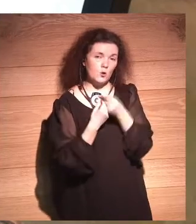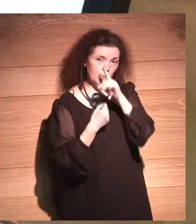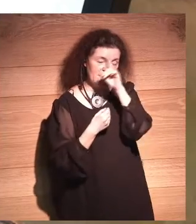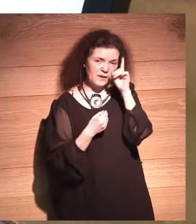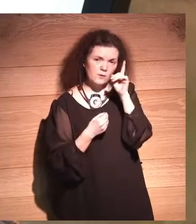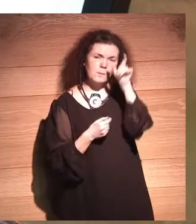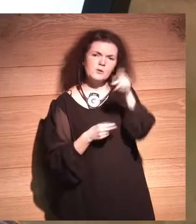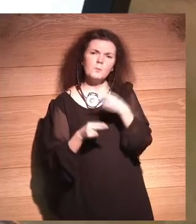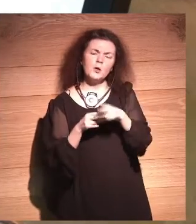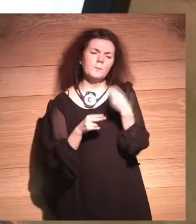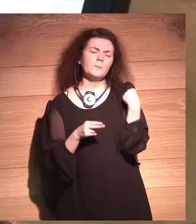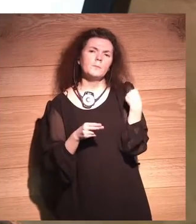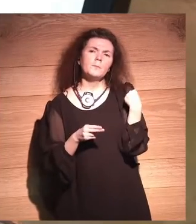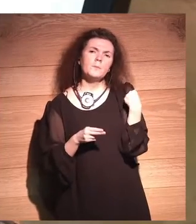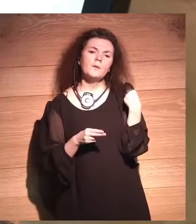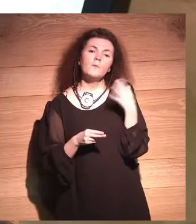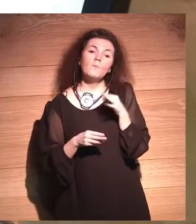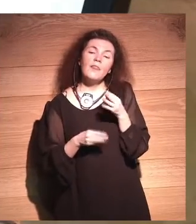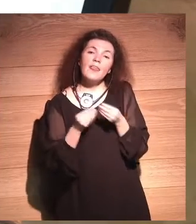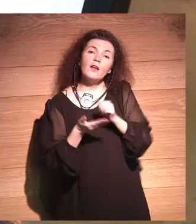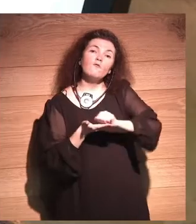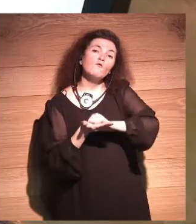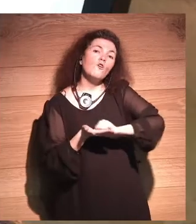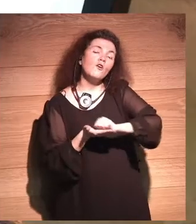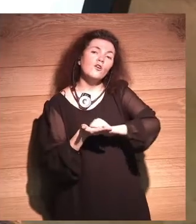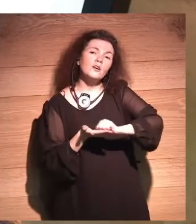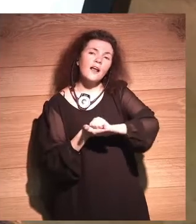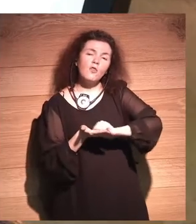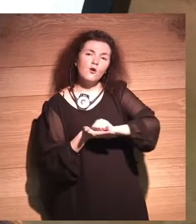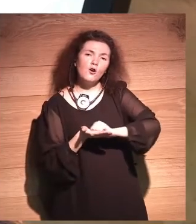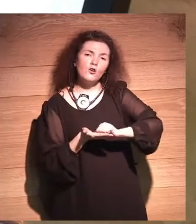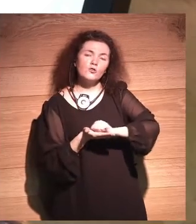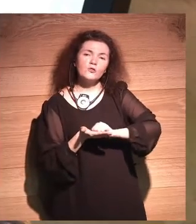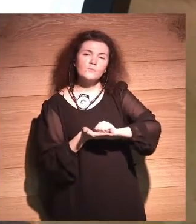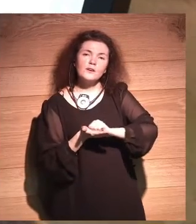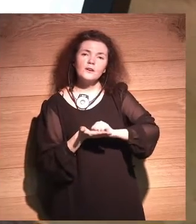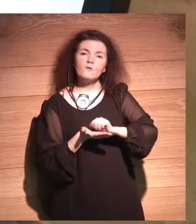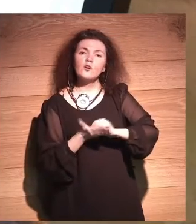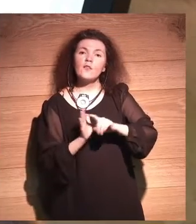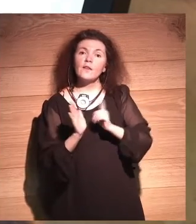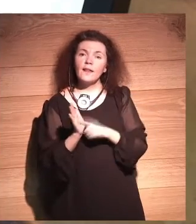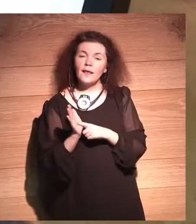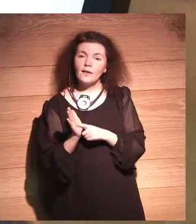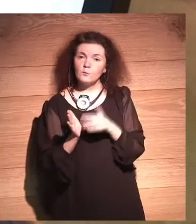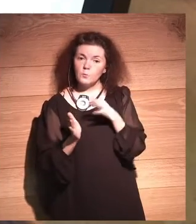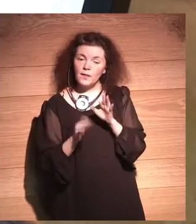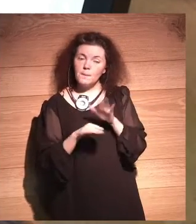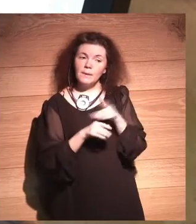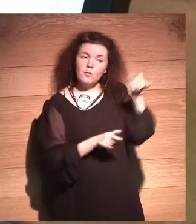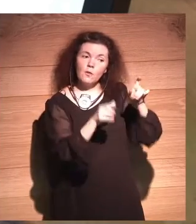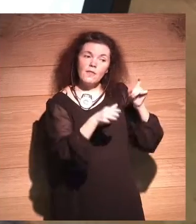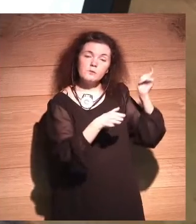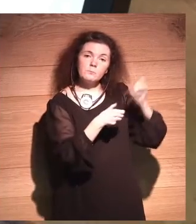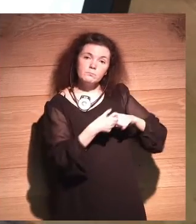draft of a bill for citizen engagement from Madrid. And I said I'd be happy to do that, and he sent me the draft, and it was 50